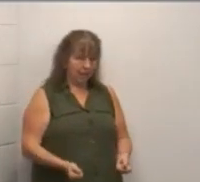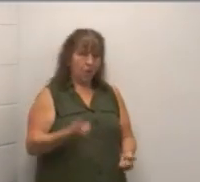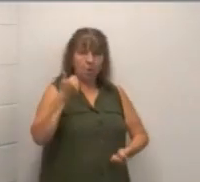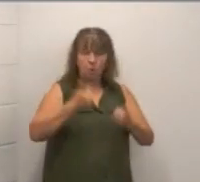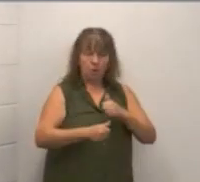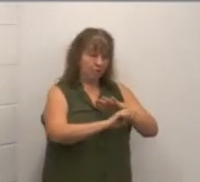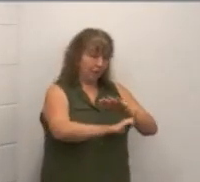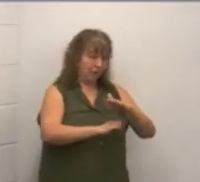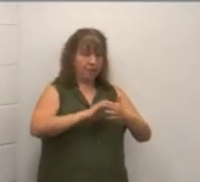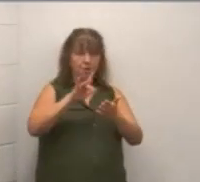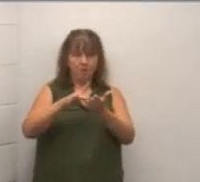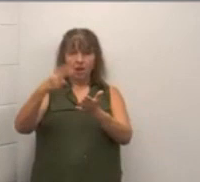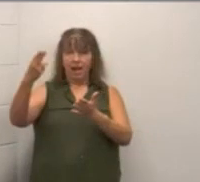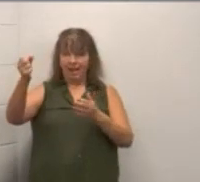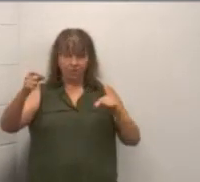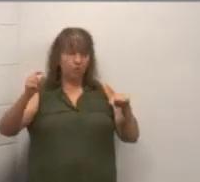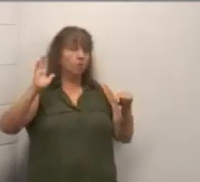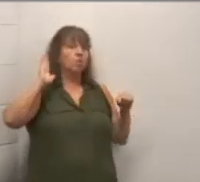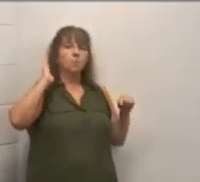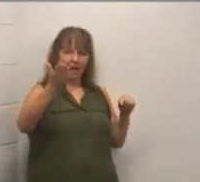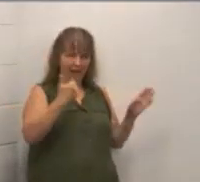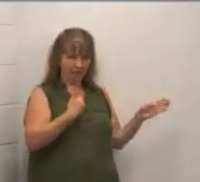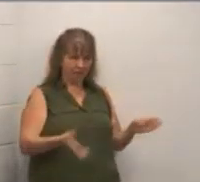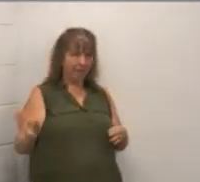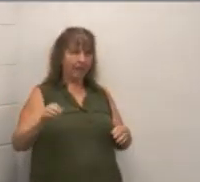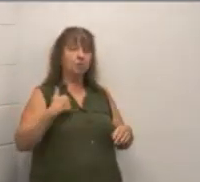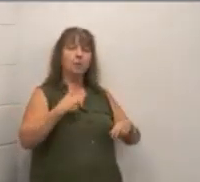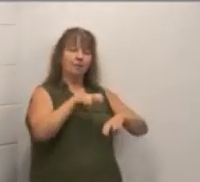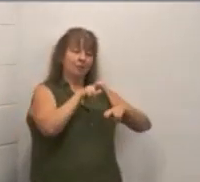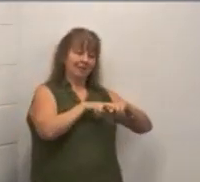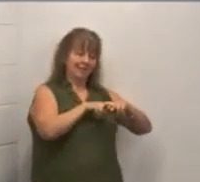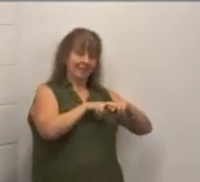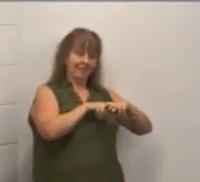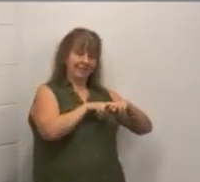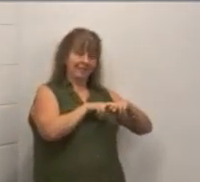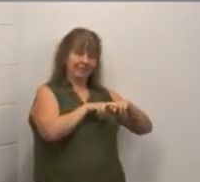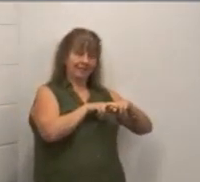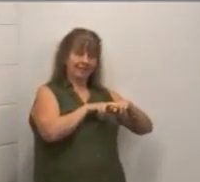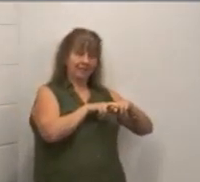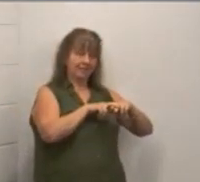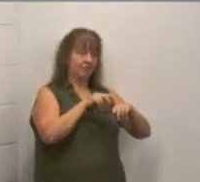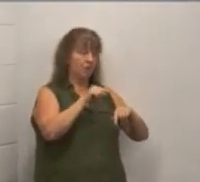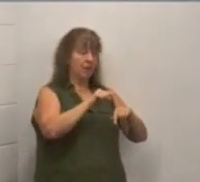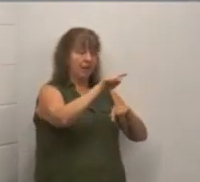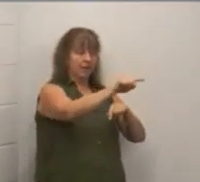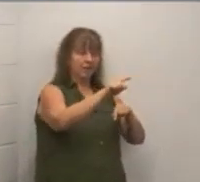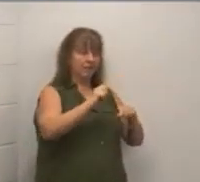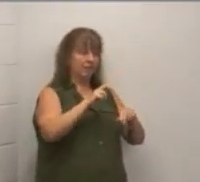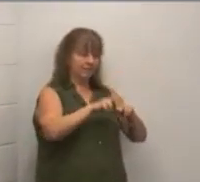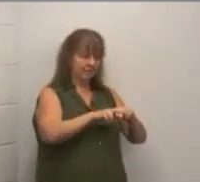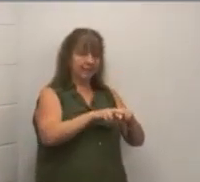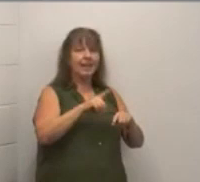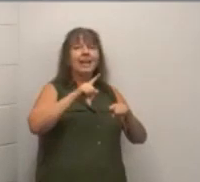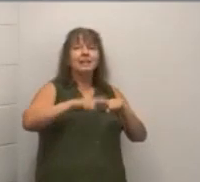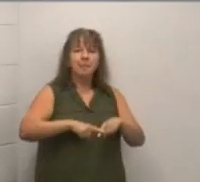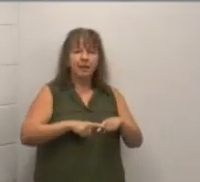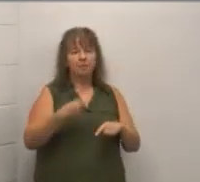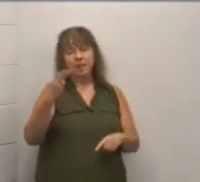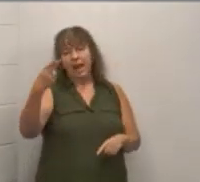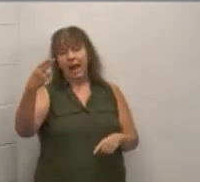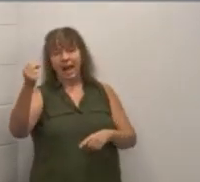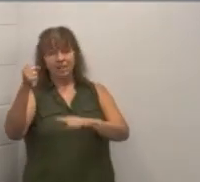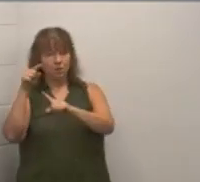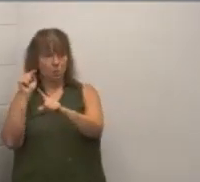and high school. There will be seats for students and options for where they go, again, depending on the level. At the high school